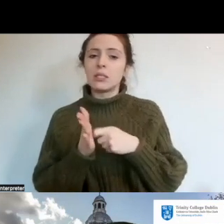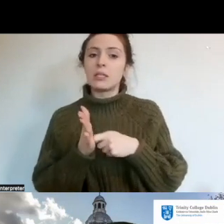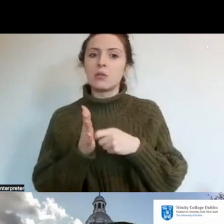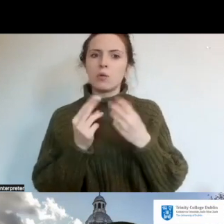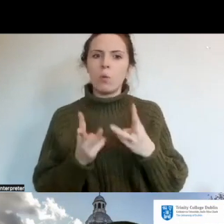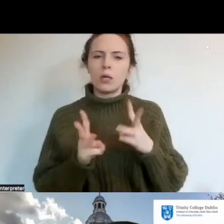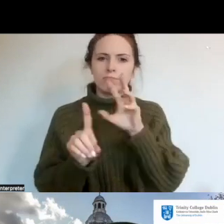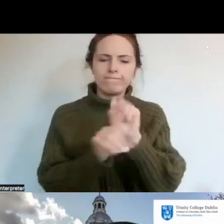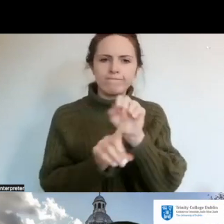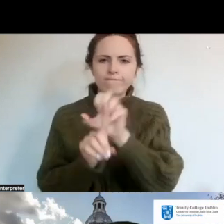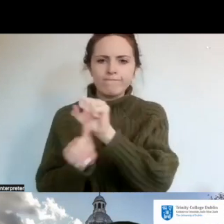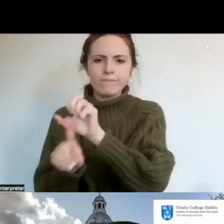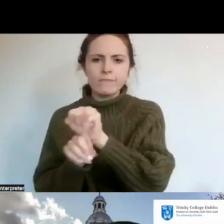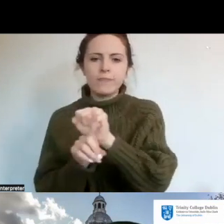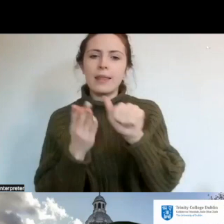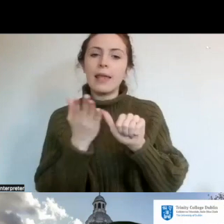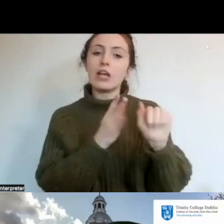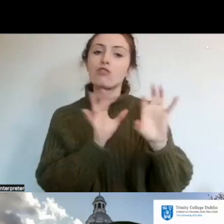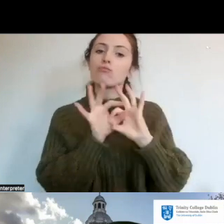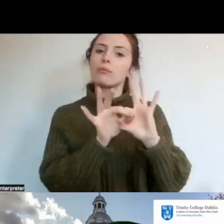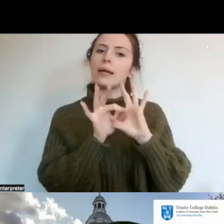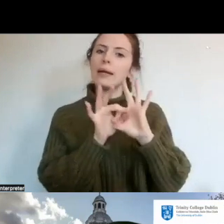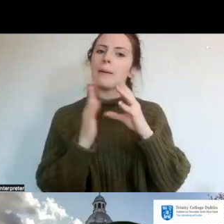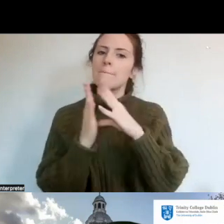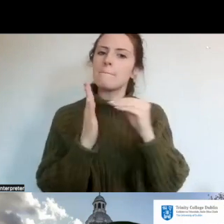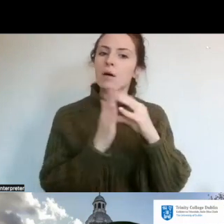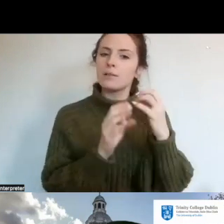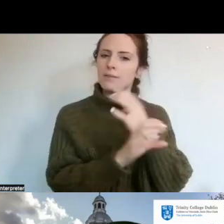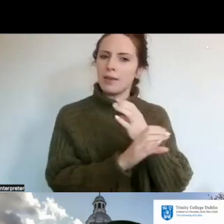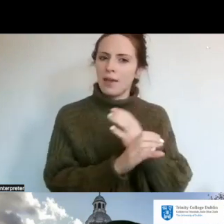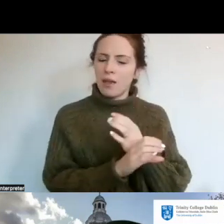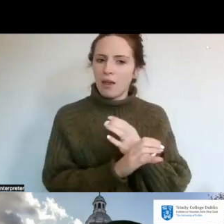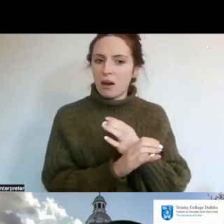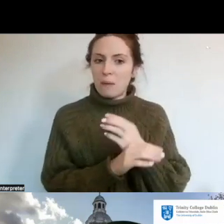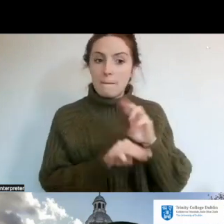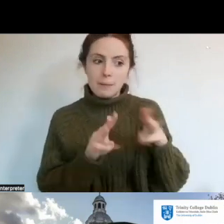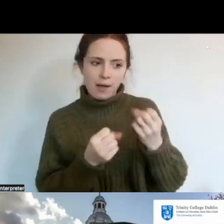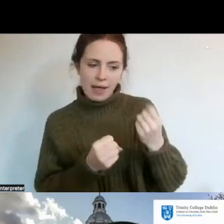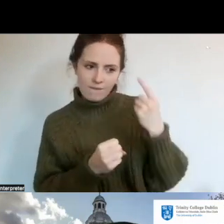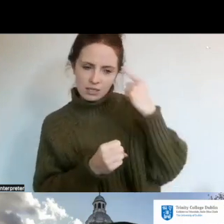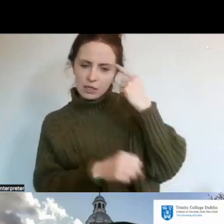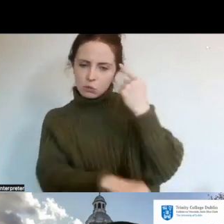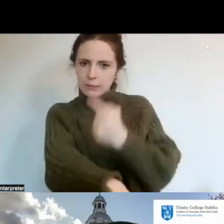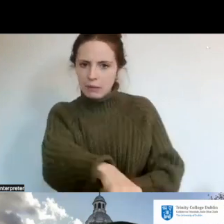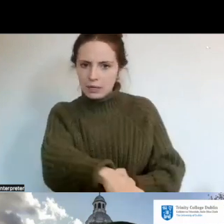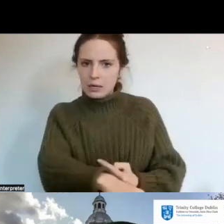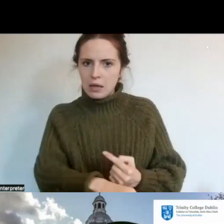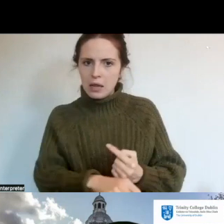identify age-related models of care for people with intellectual disability. And we found